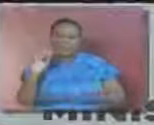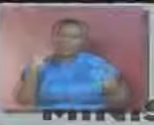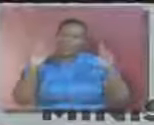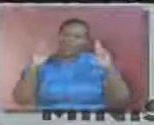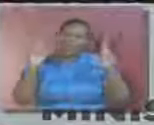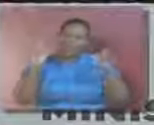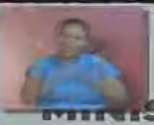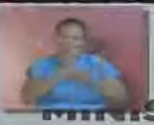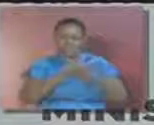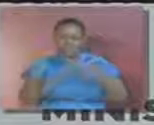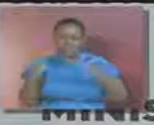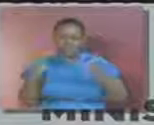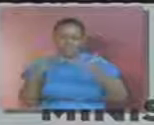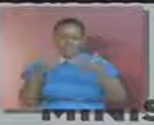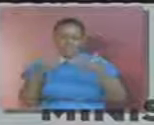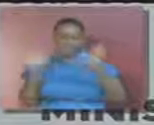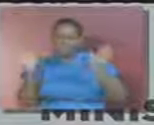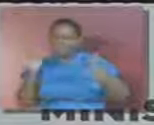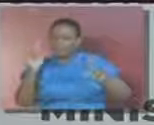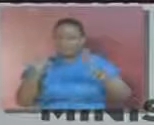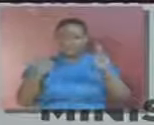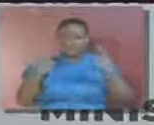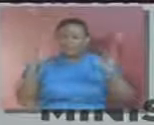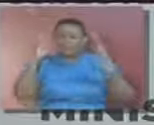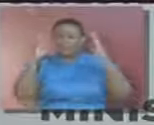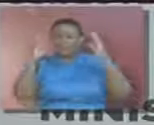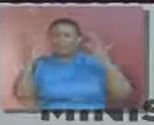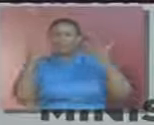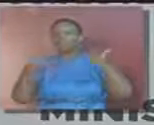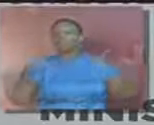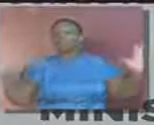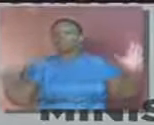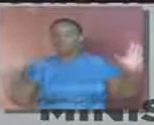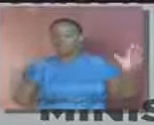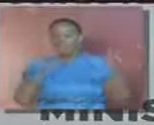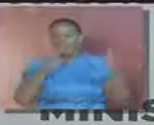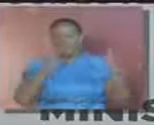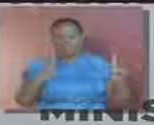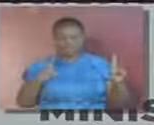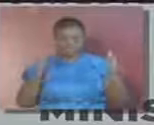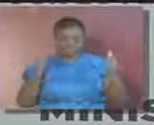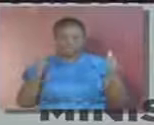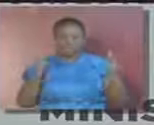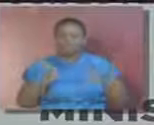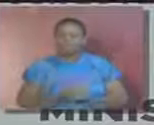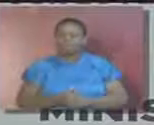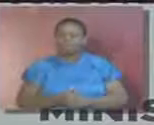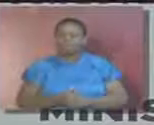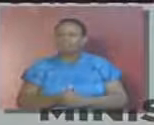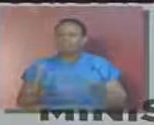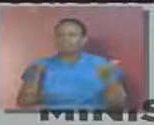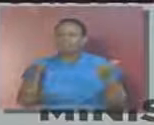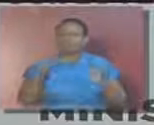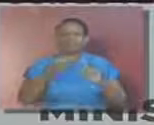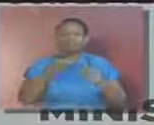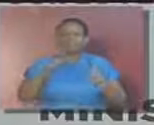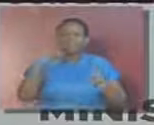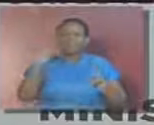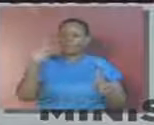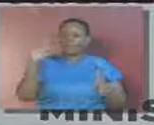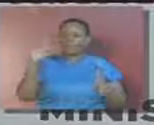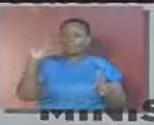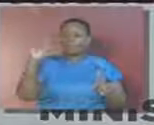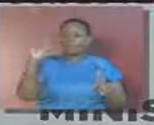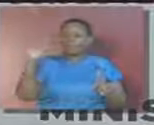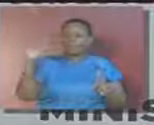public domain. And we go now into the question and answer segment for members of the media. As usual, we ask our media representatives,